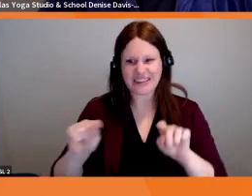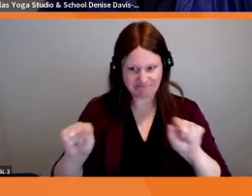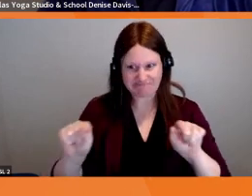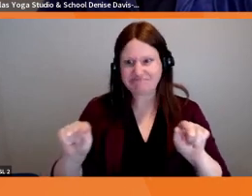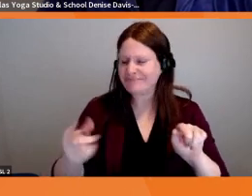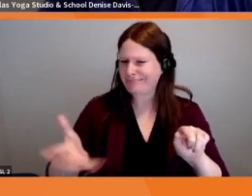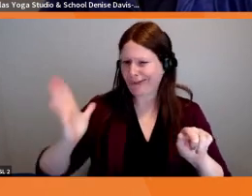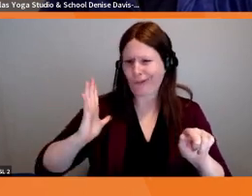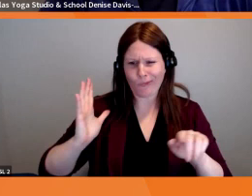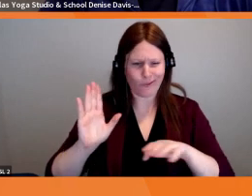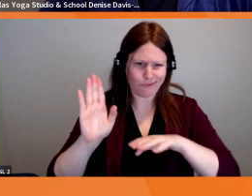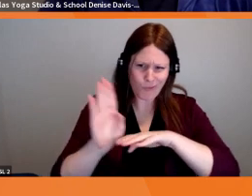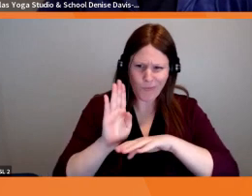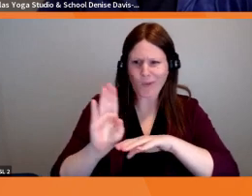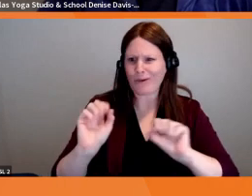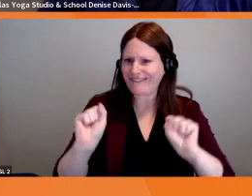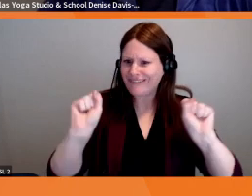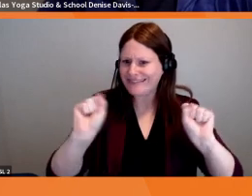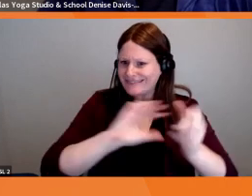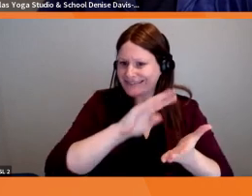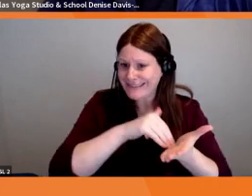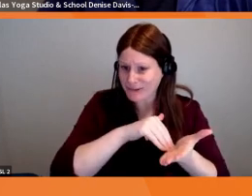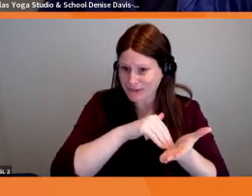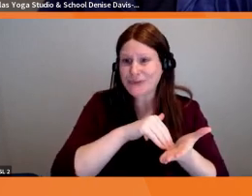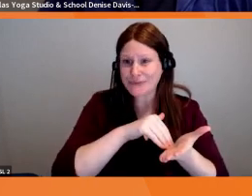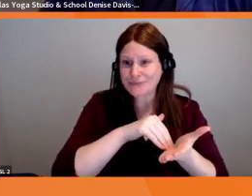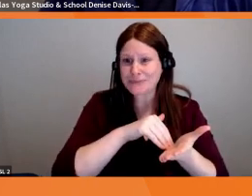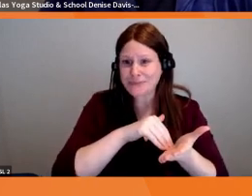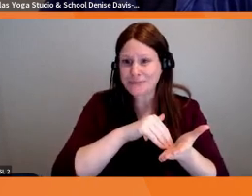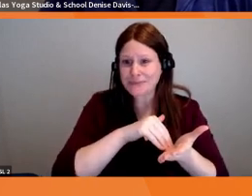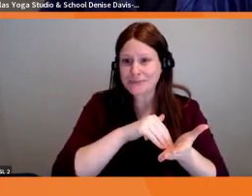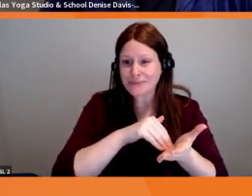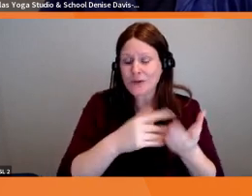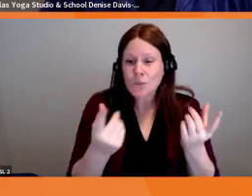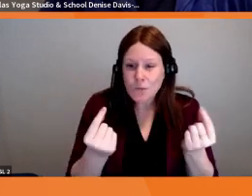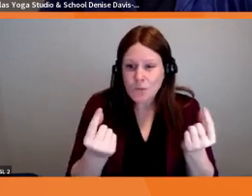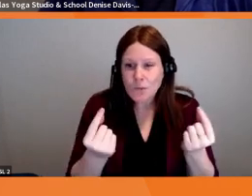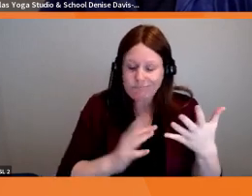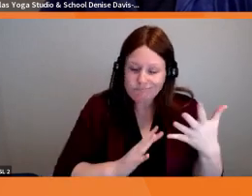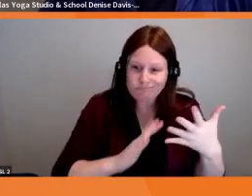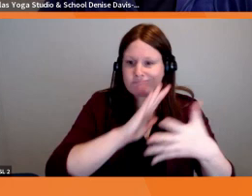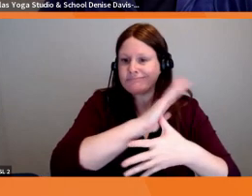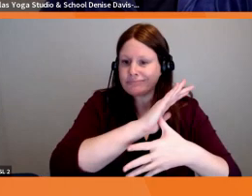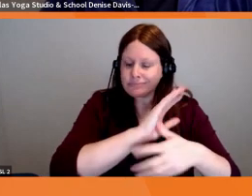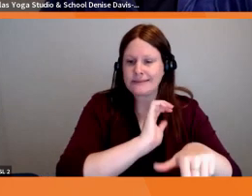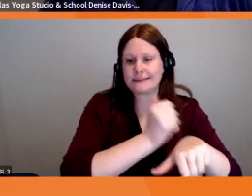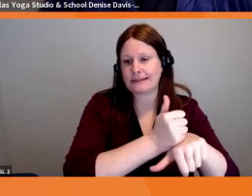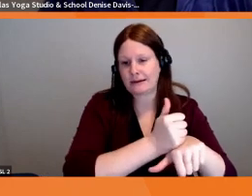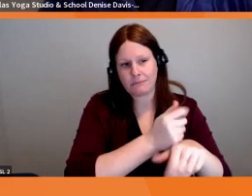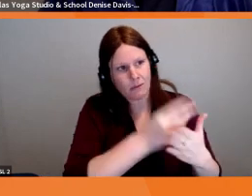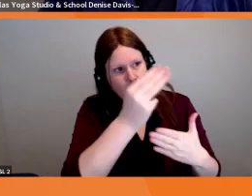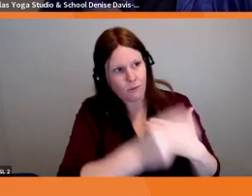centers, and they were all about the and making sure that employees had a wellness and health program. And